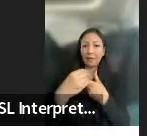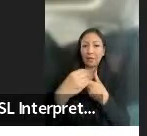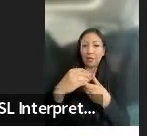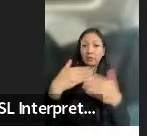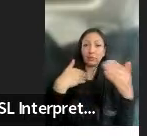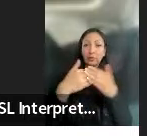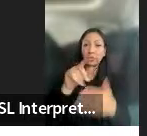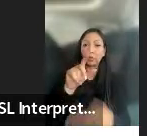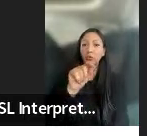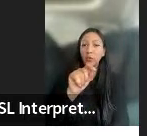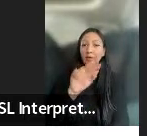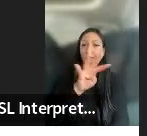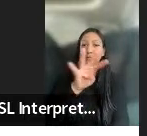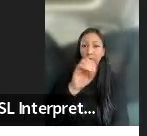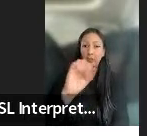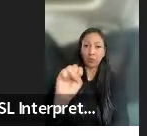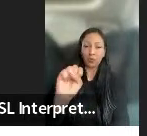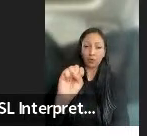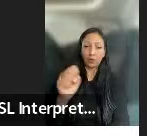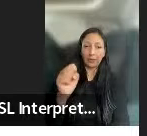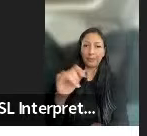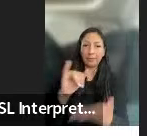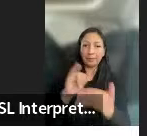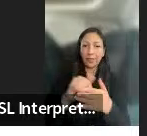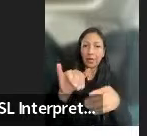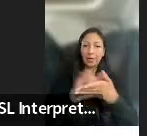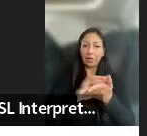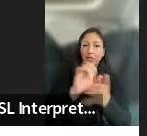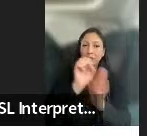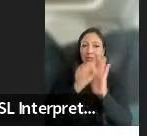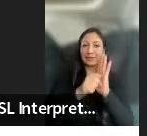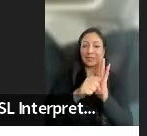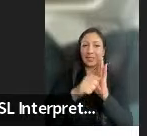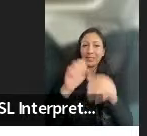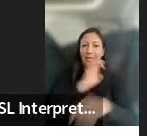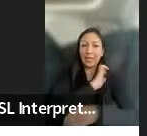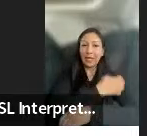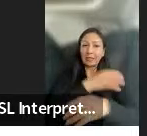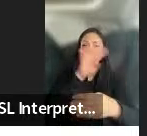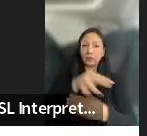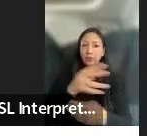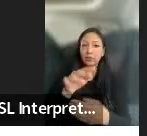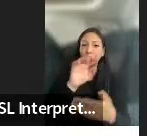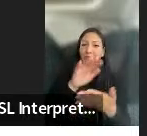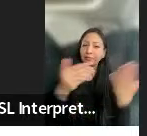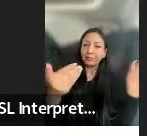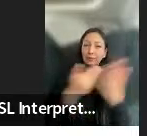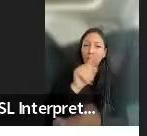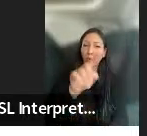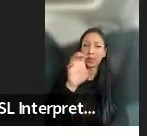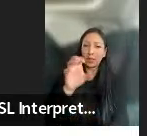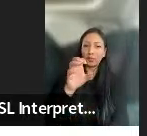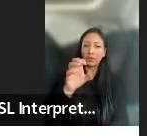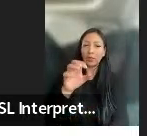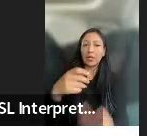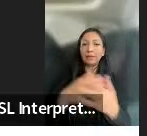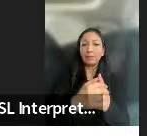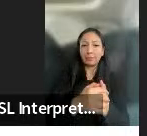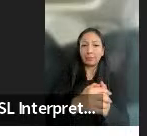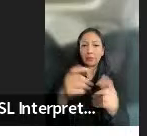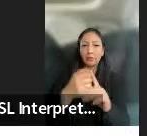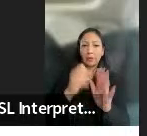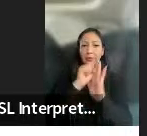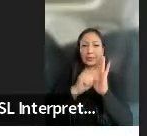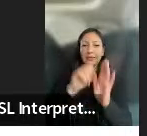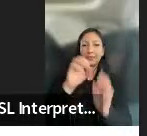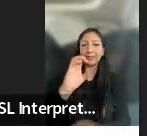2040, the New York State energy grid must be 100% renewably based. And this is coming from the New York State